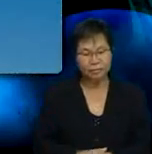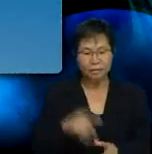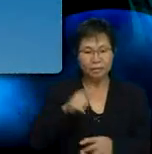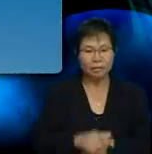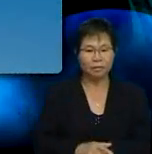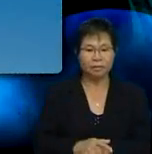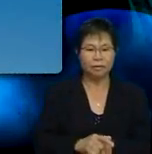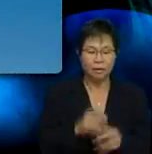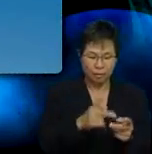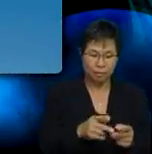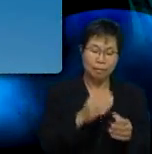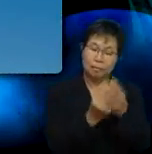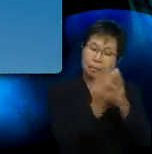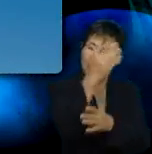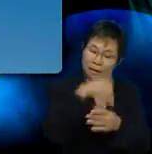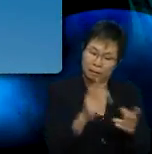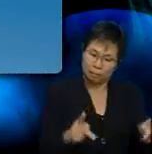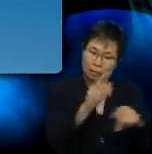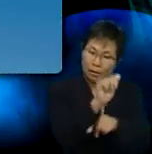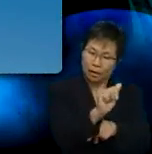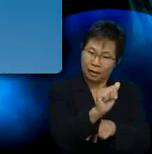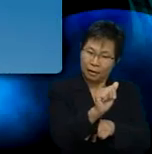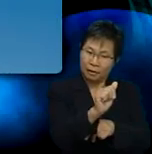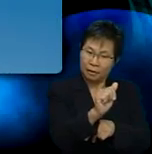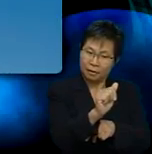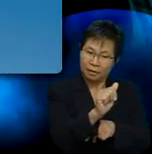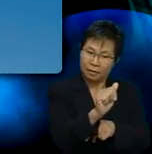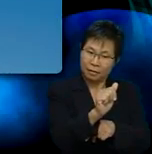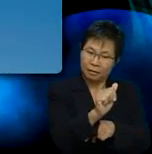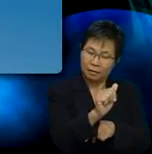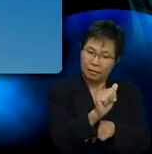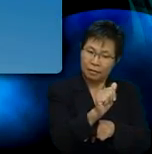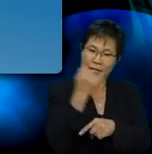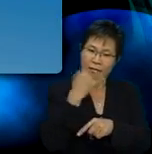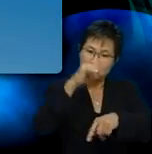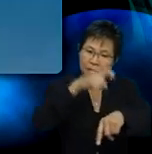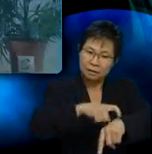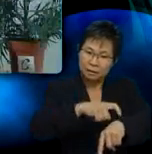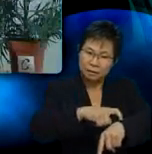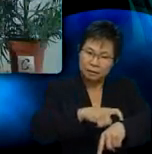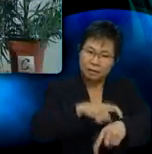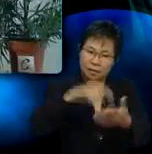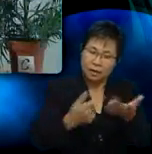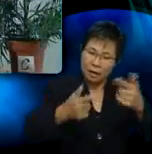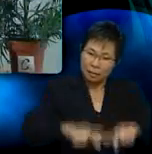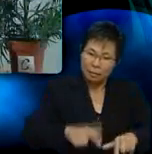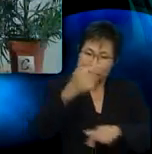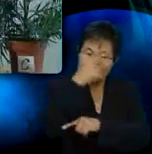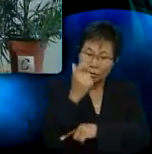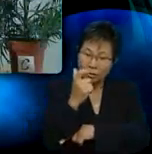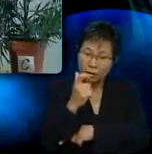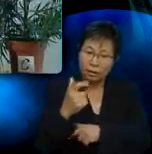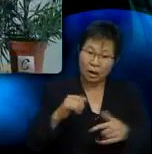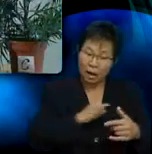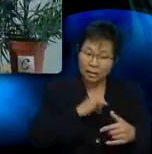The plant in pot A has wilted. It's dying. This happened